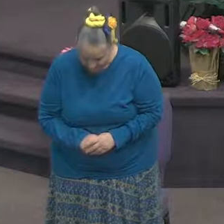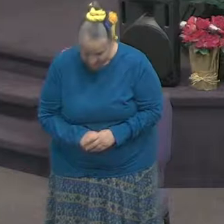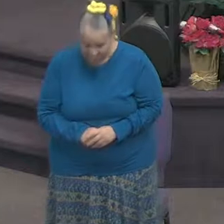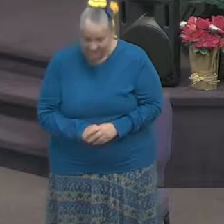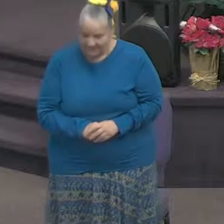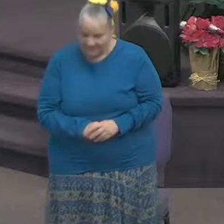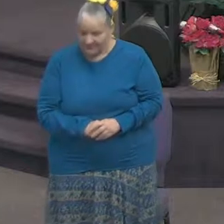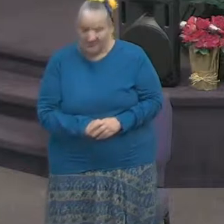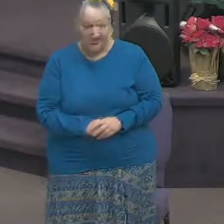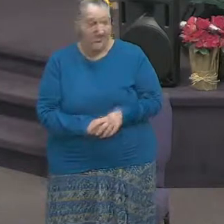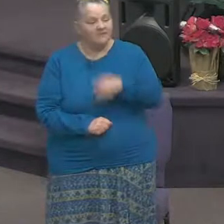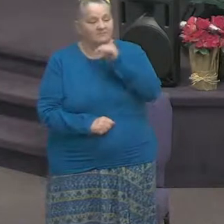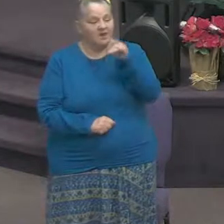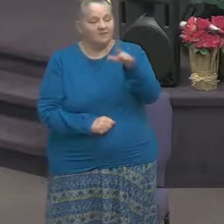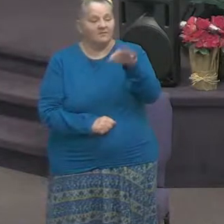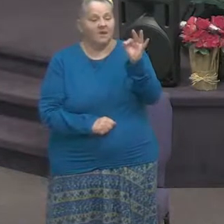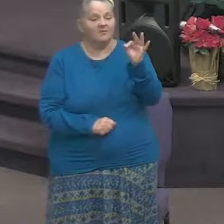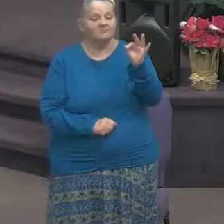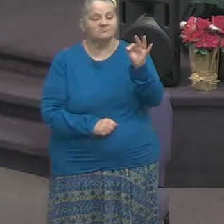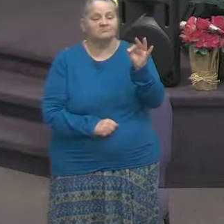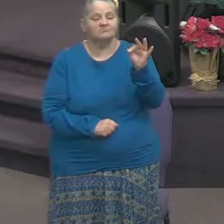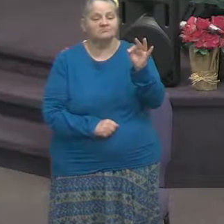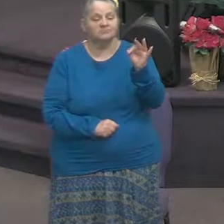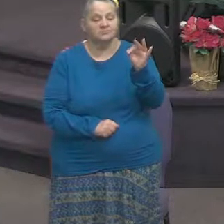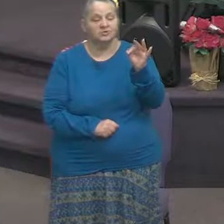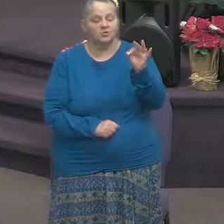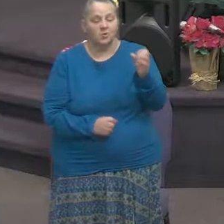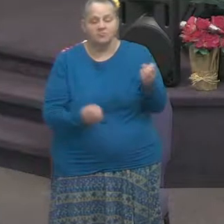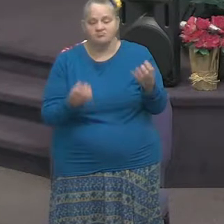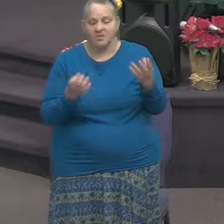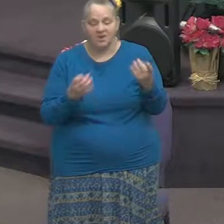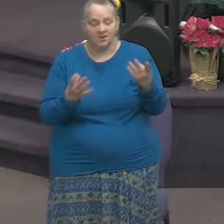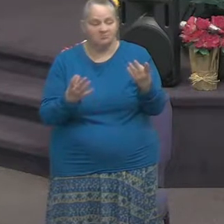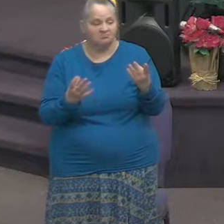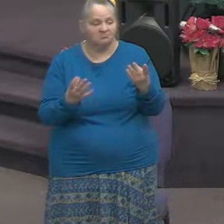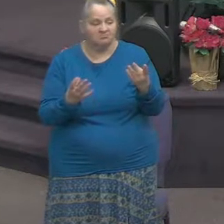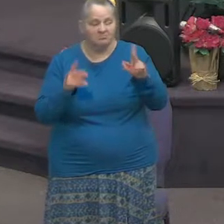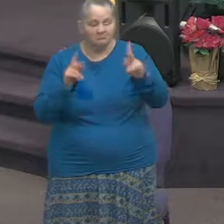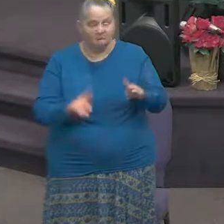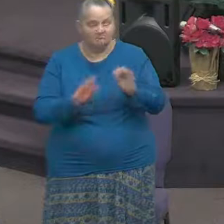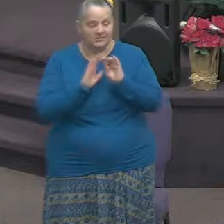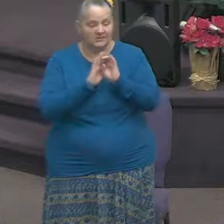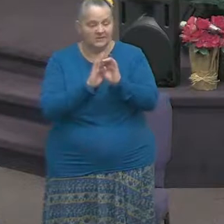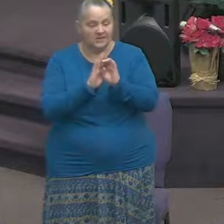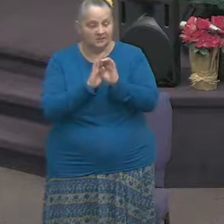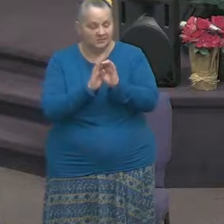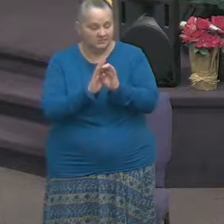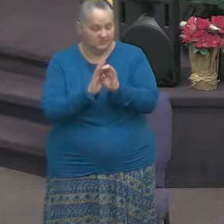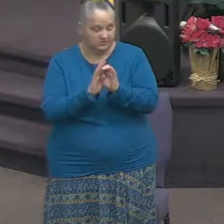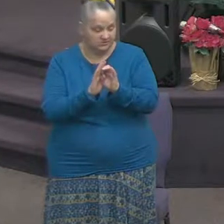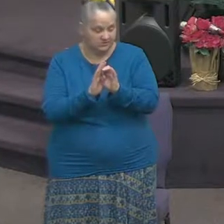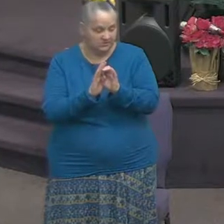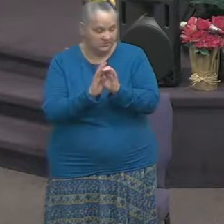I have not found many personal examples,